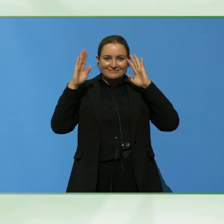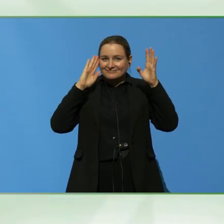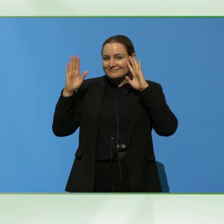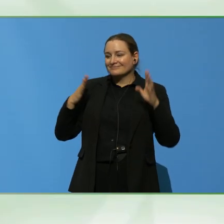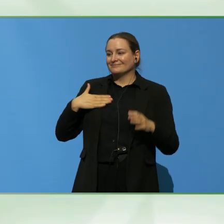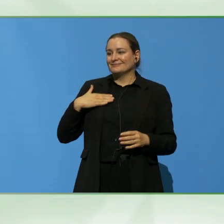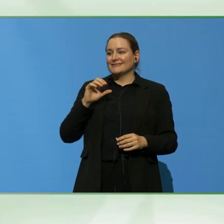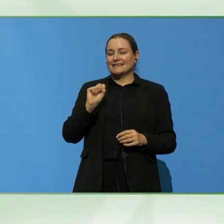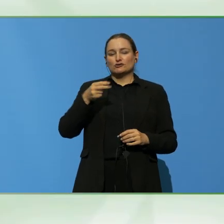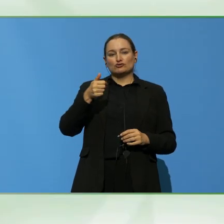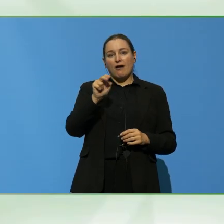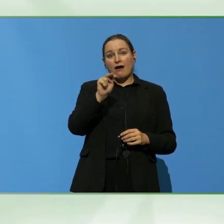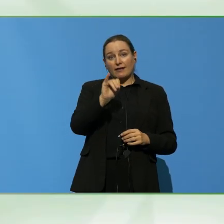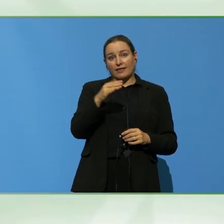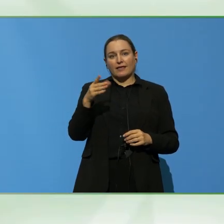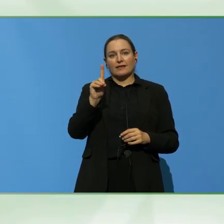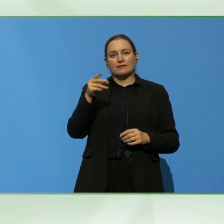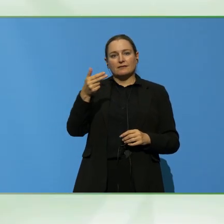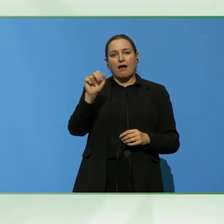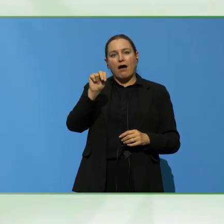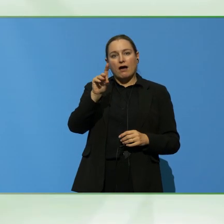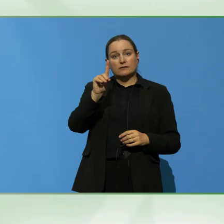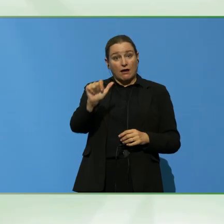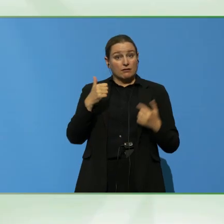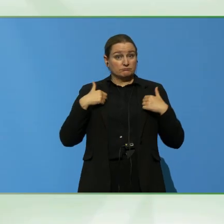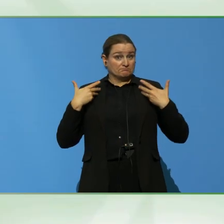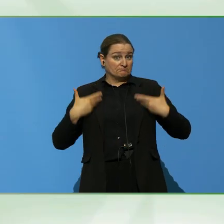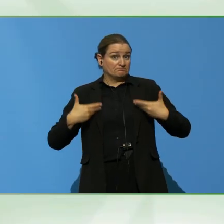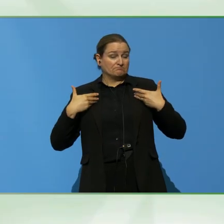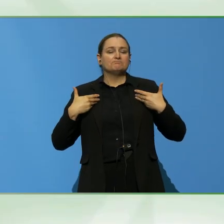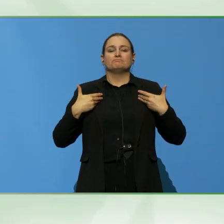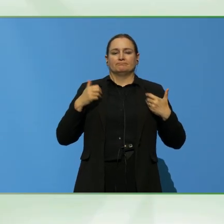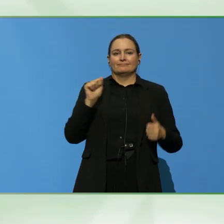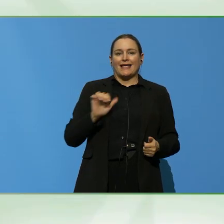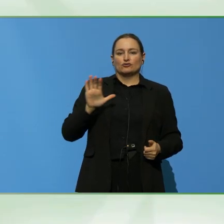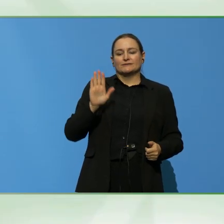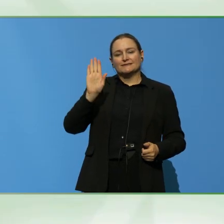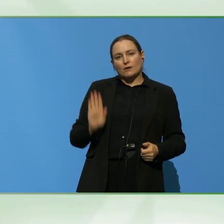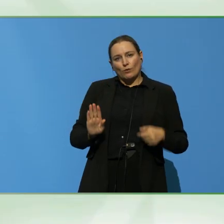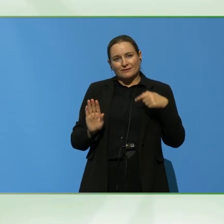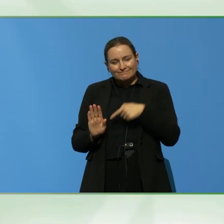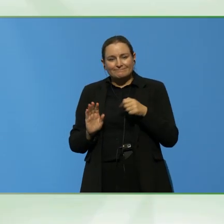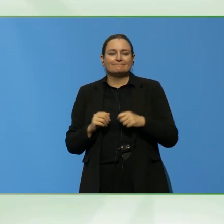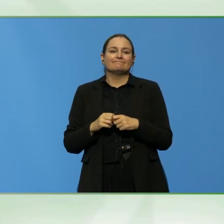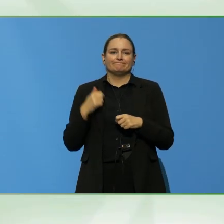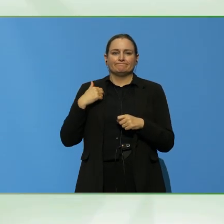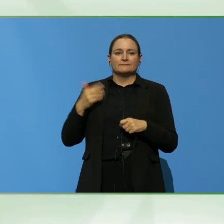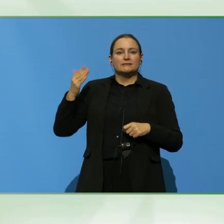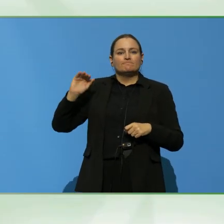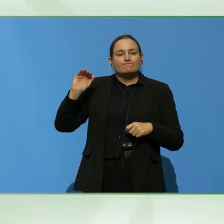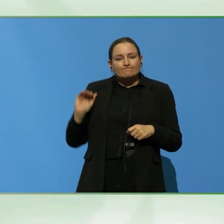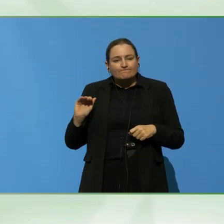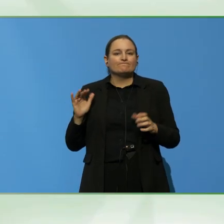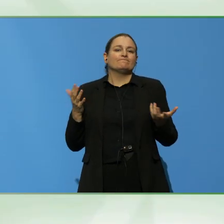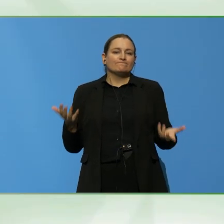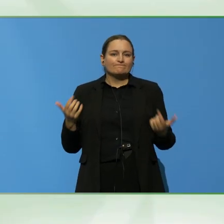Danda, and by the way of a visual description, I am a South Asian disabled woman. I have a short stature, and today I'm